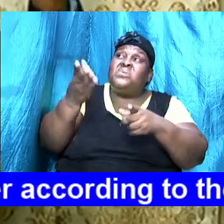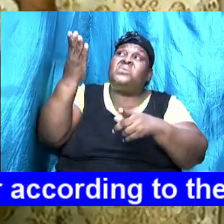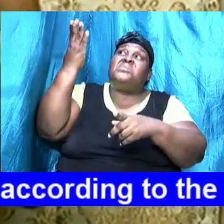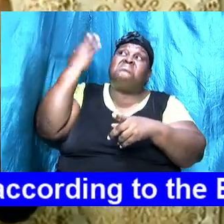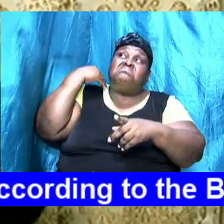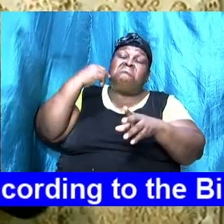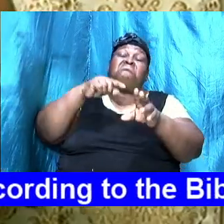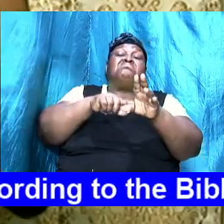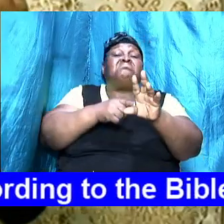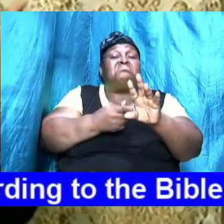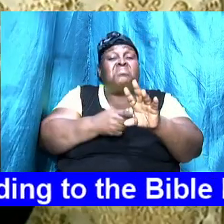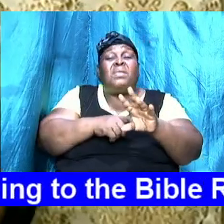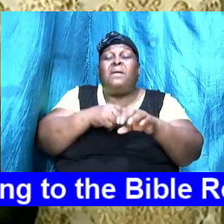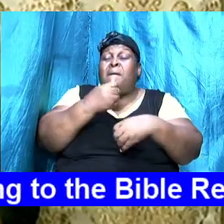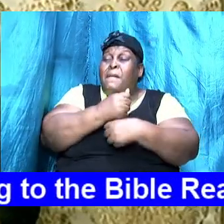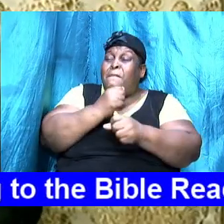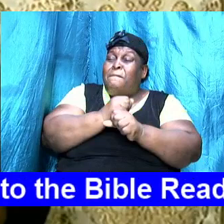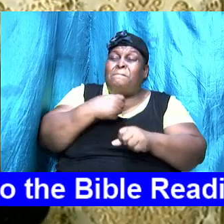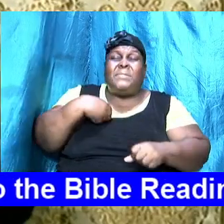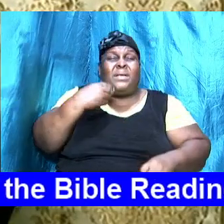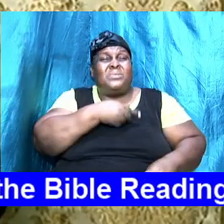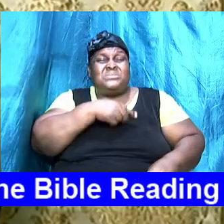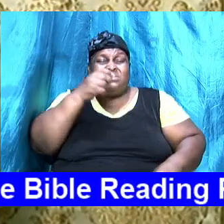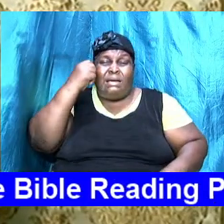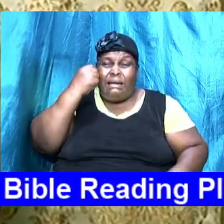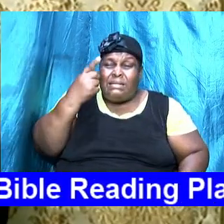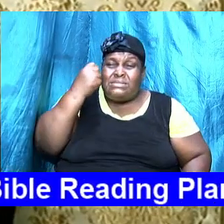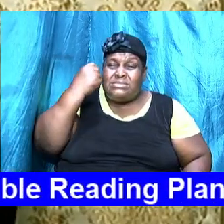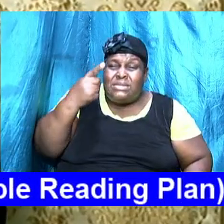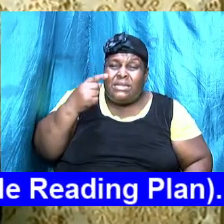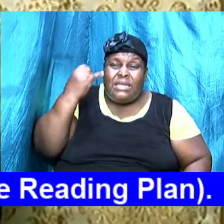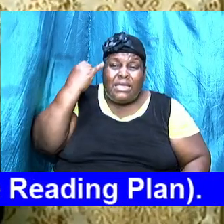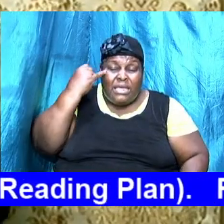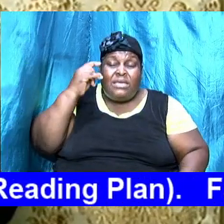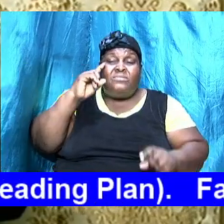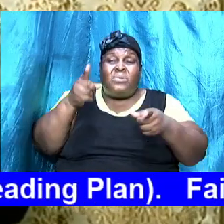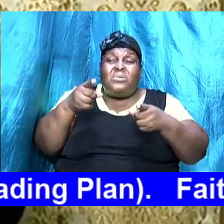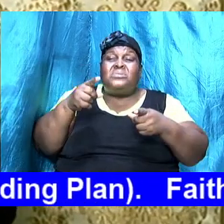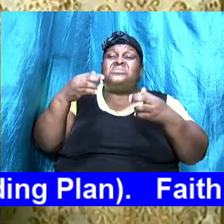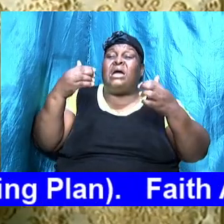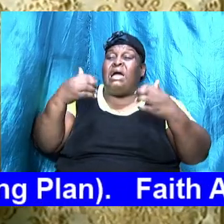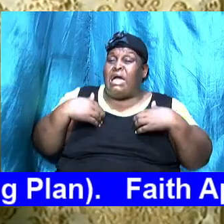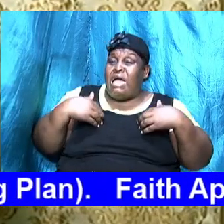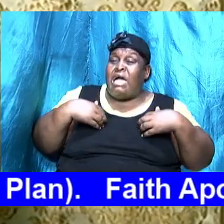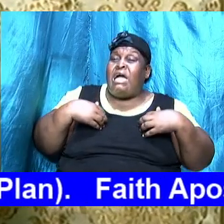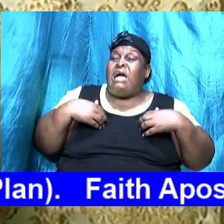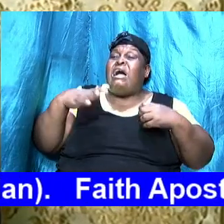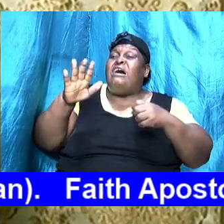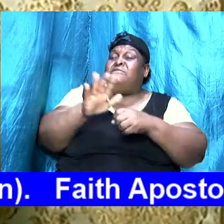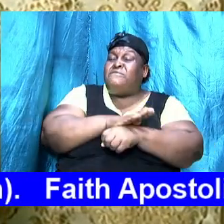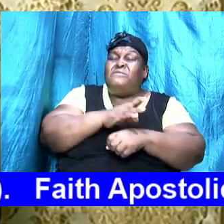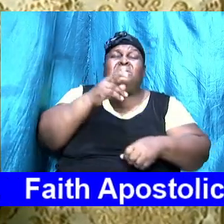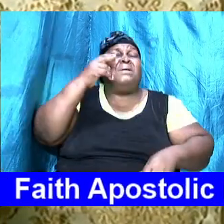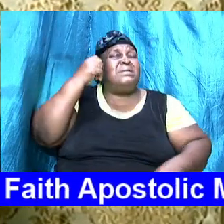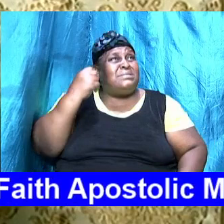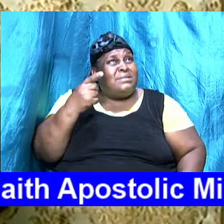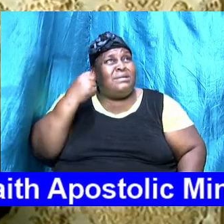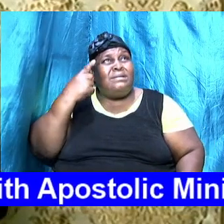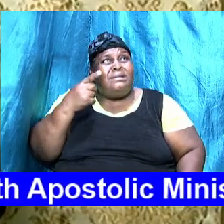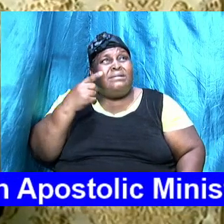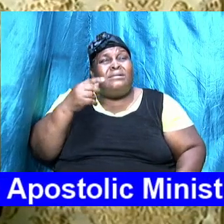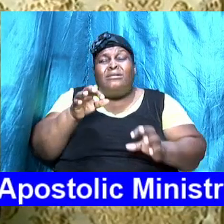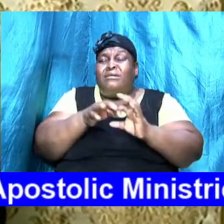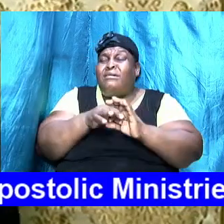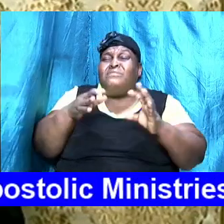to allow us to understand that if we are going to have a fulsome understanding of what we